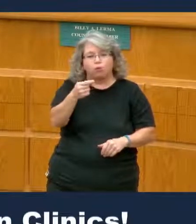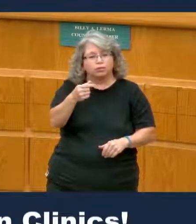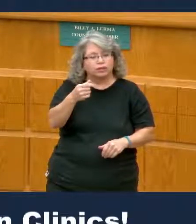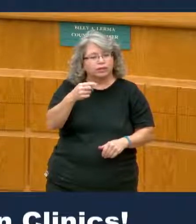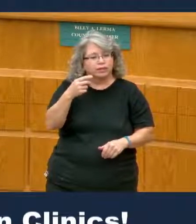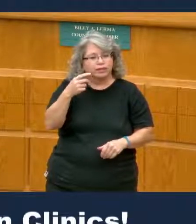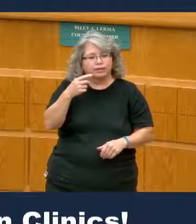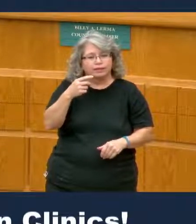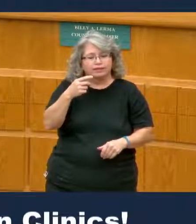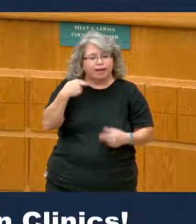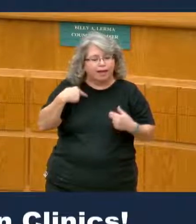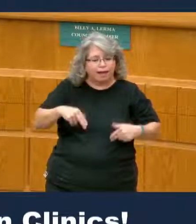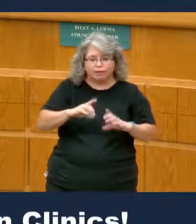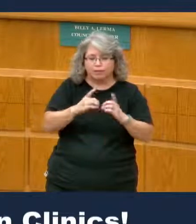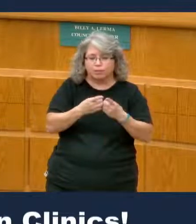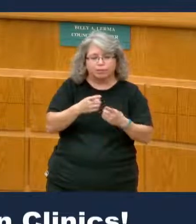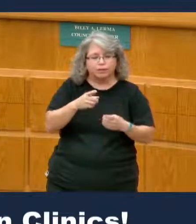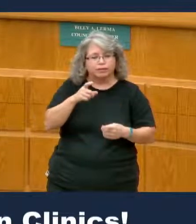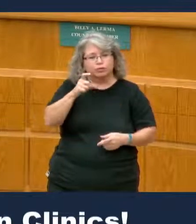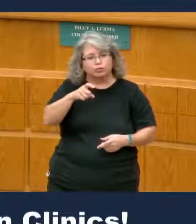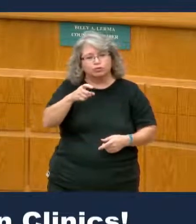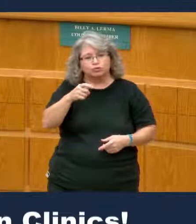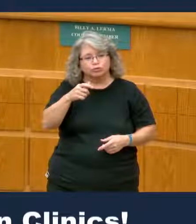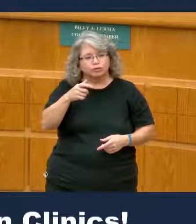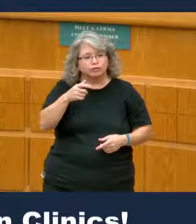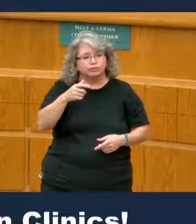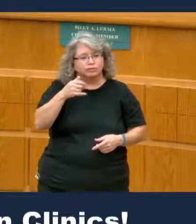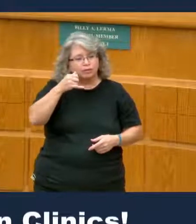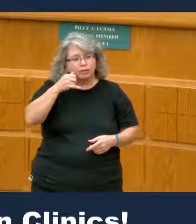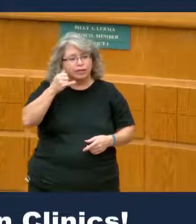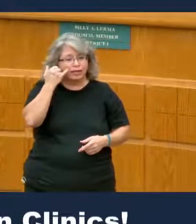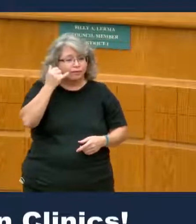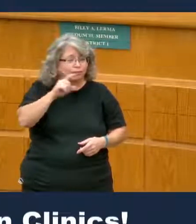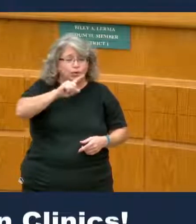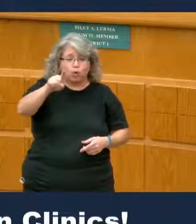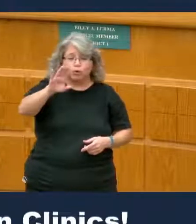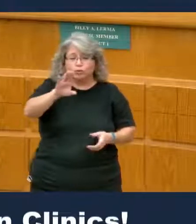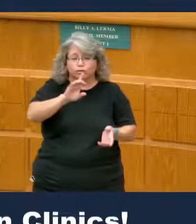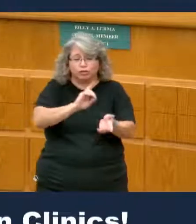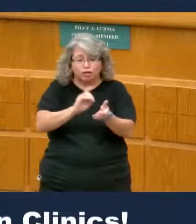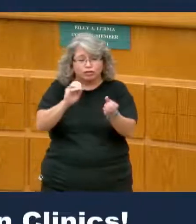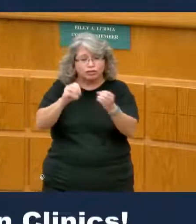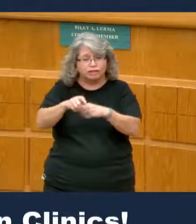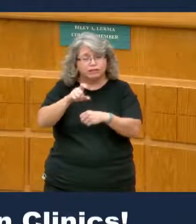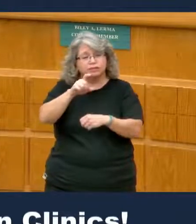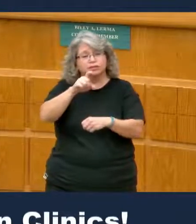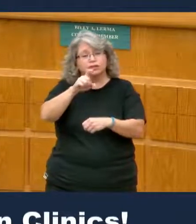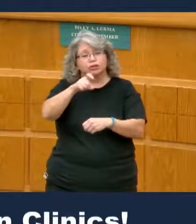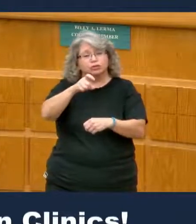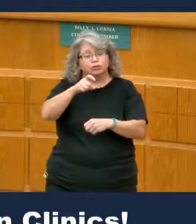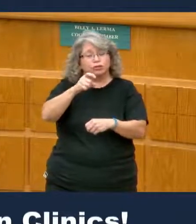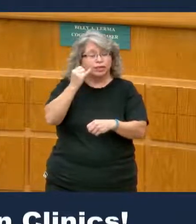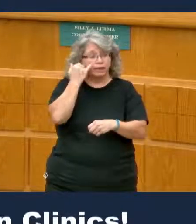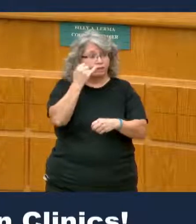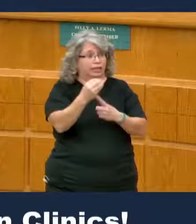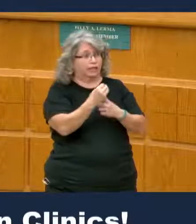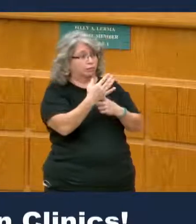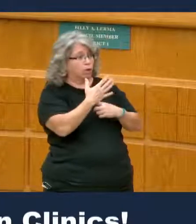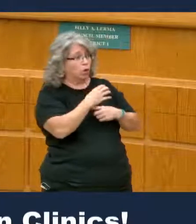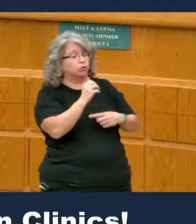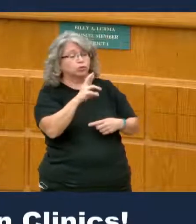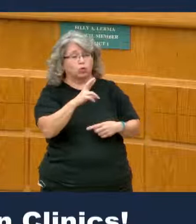do that even for your private physician. If you have a primary care physician and you know that you were exposed and you think you